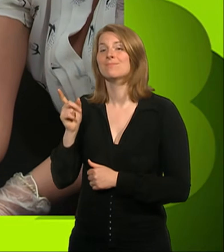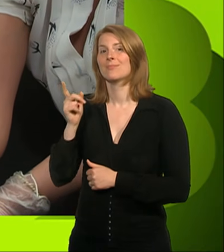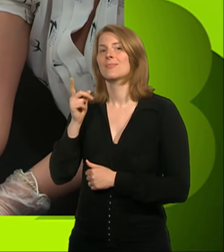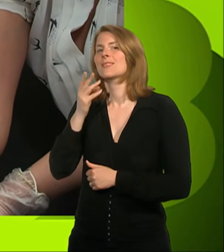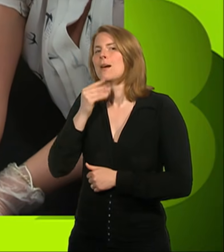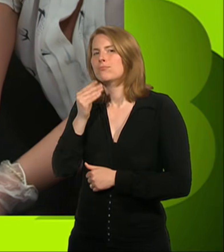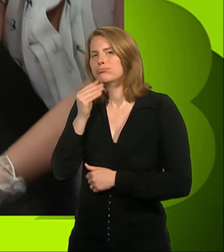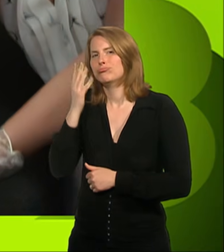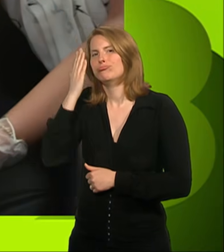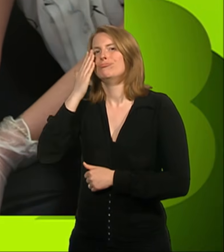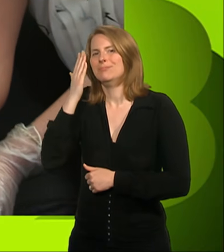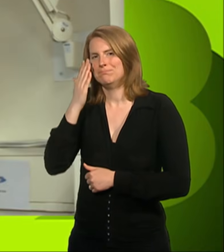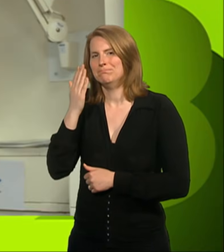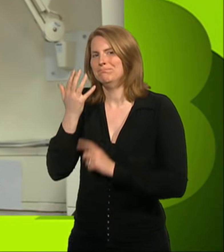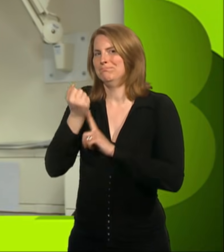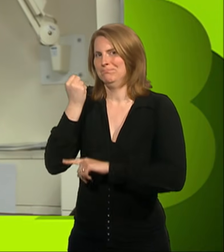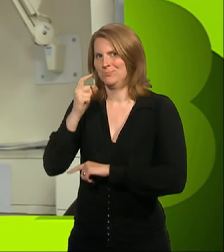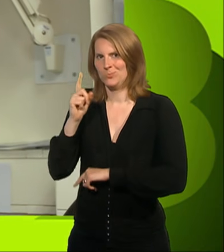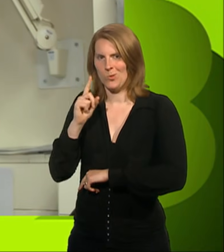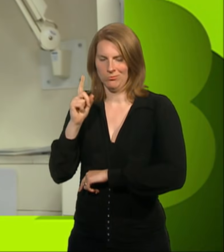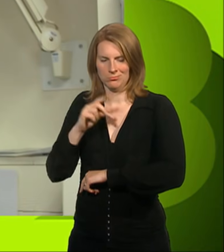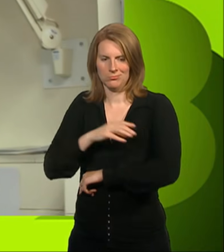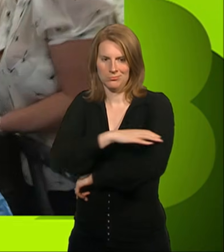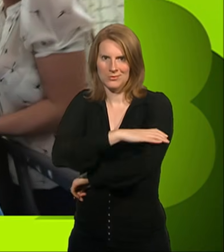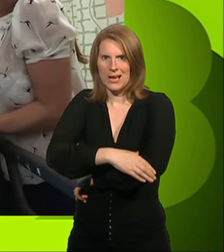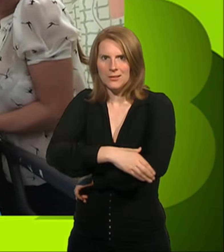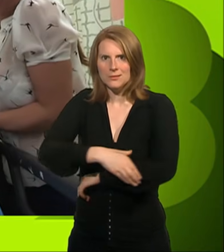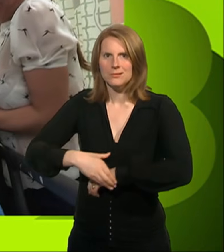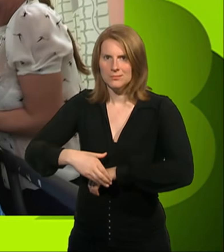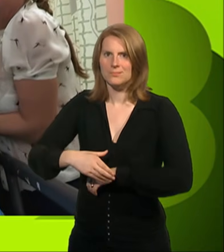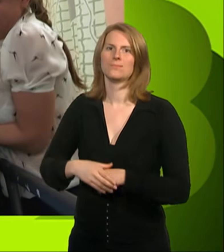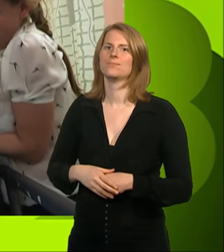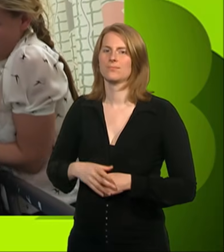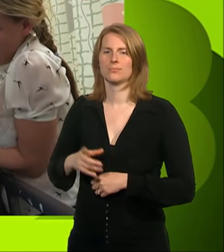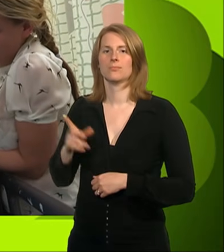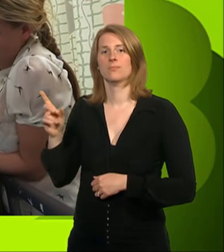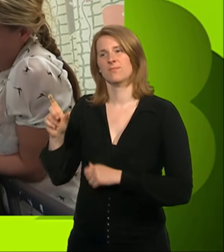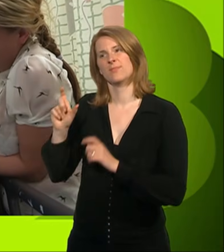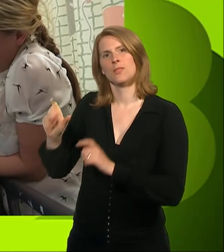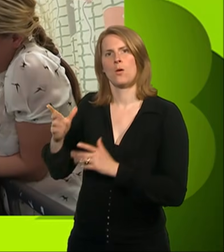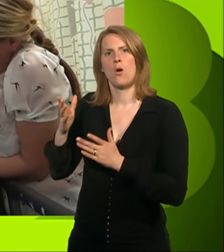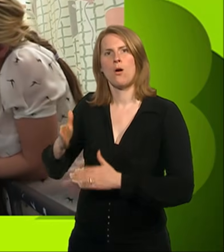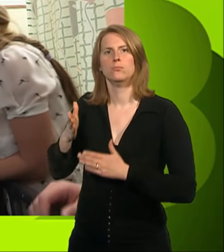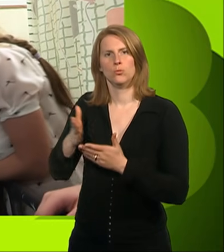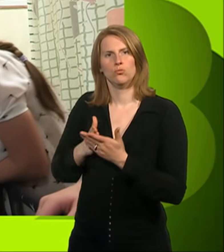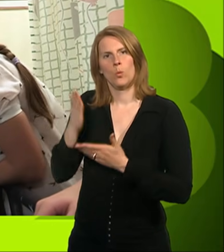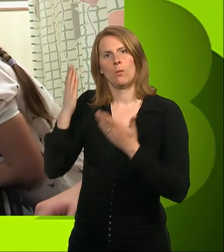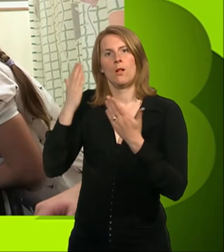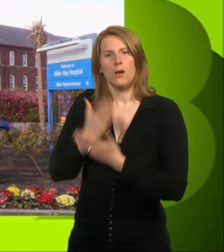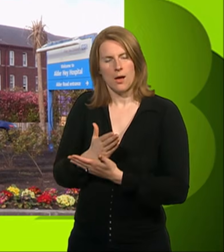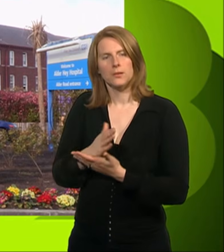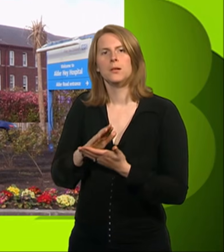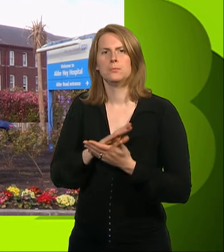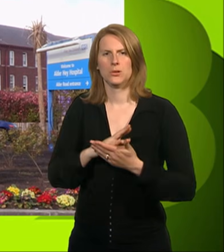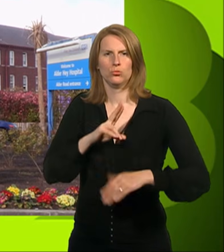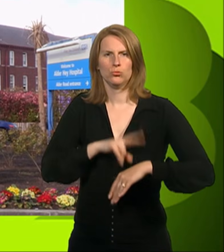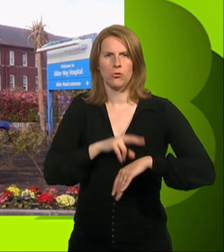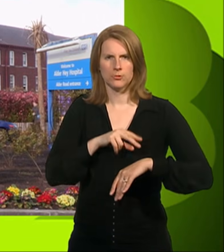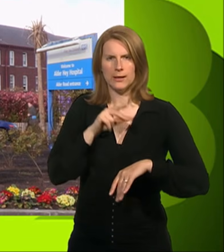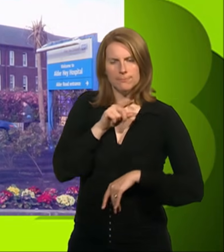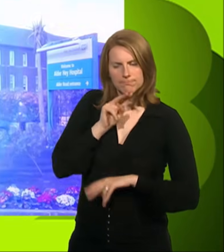hospital overnight so that the doctors can decide whether he'll need an operation or not. Ooh, that looks painful.